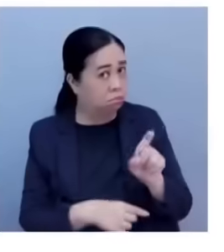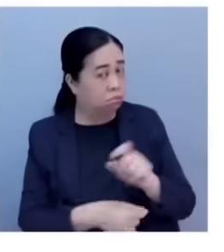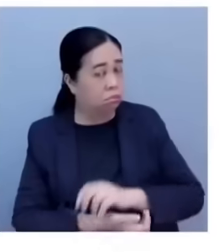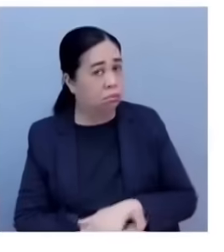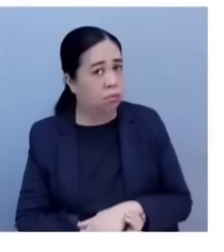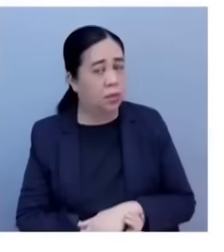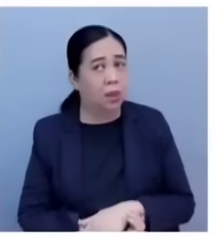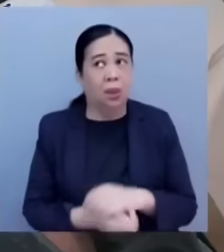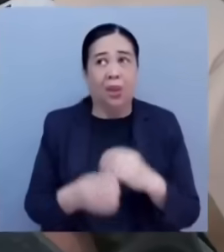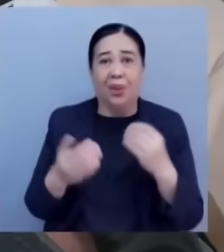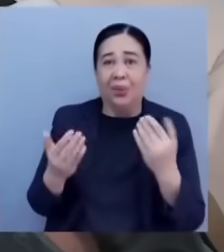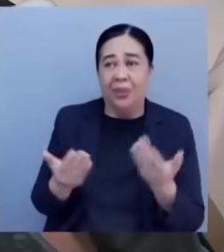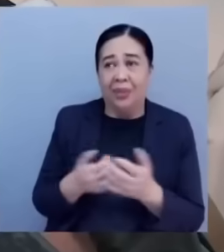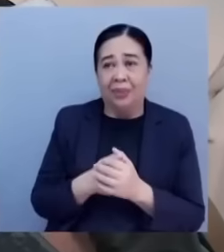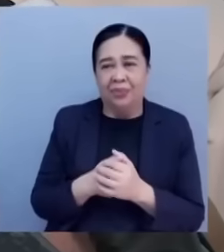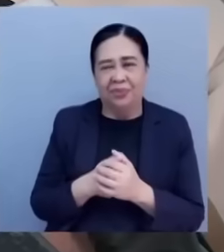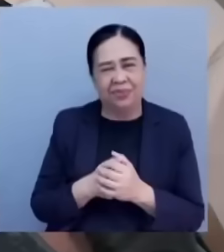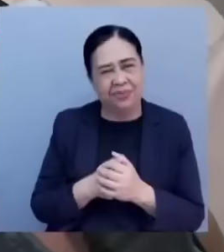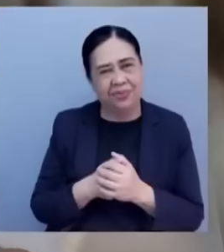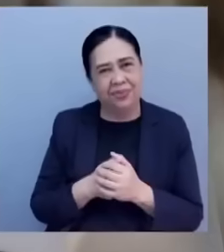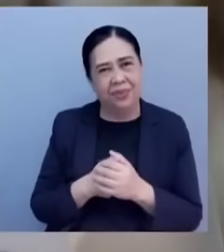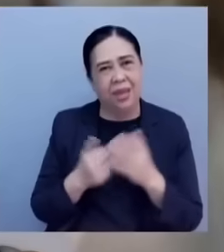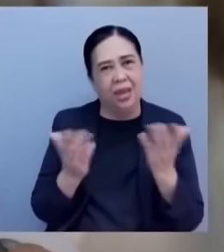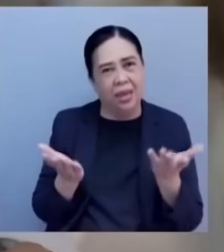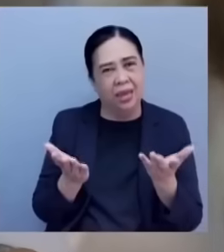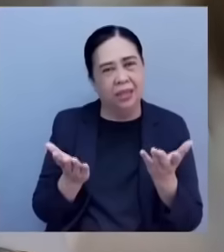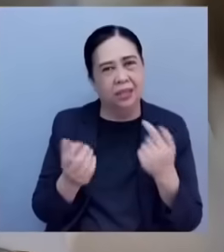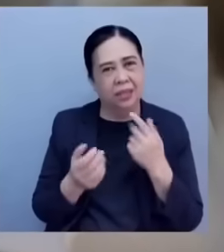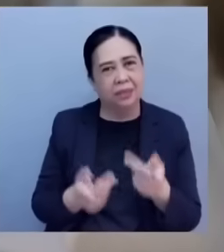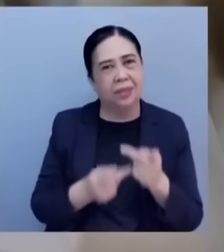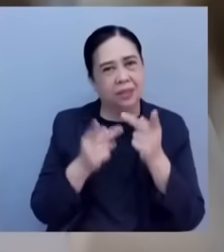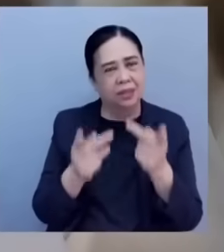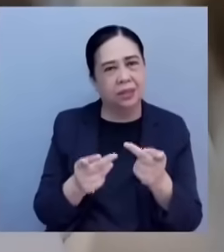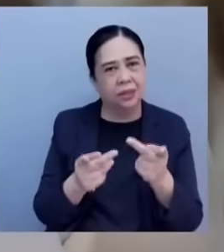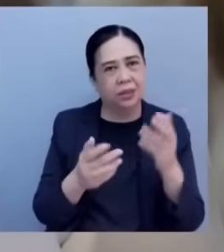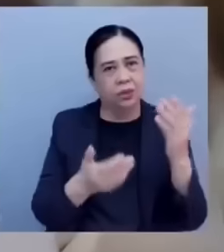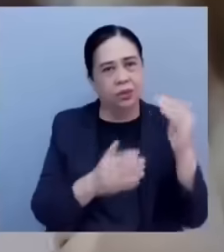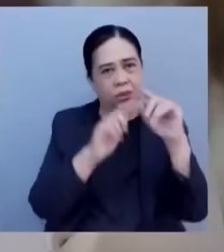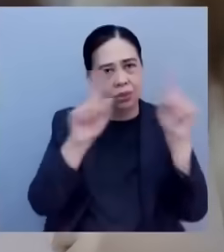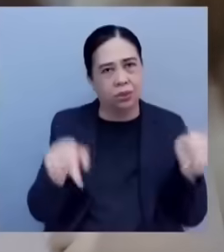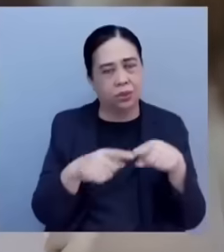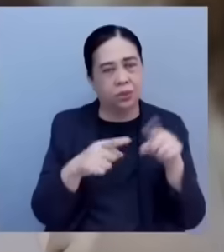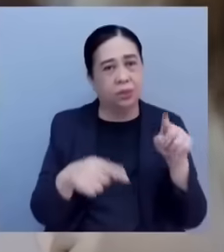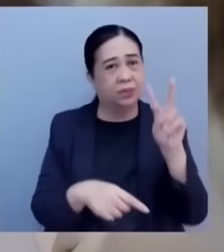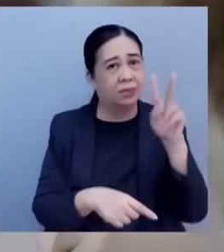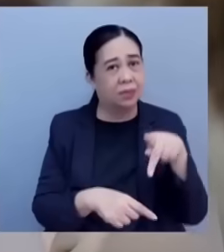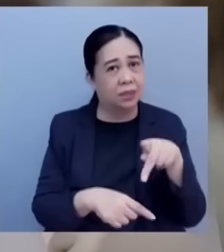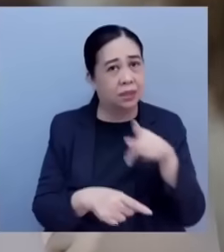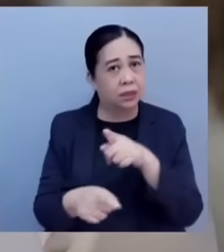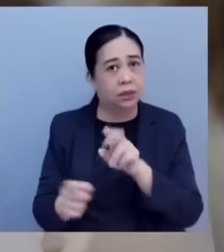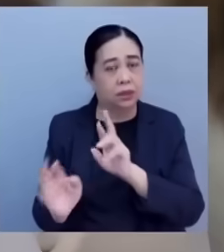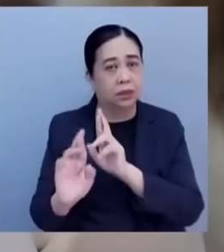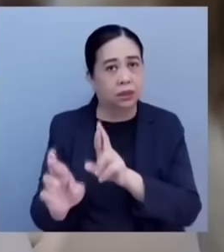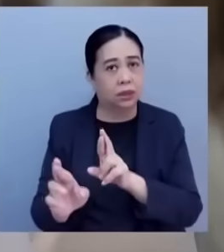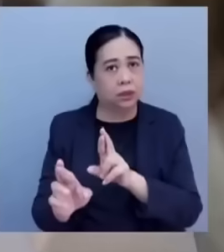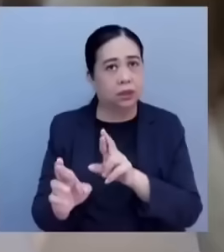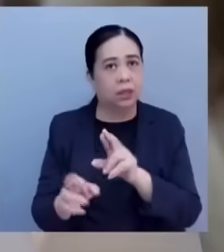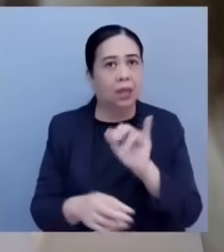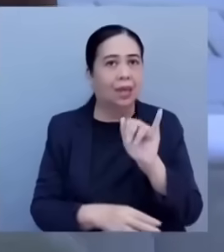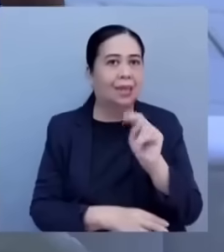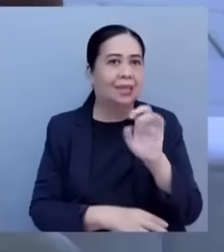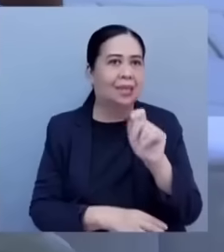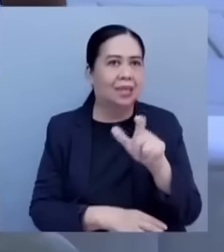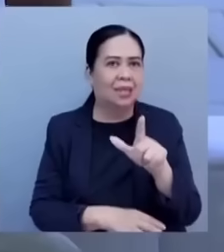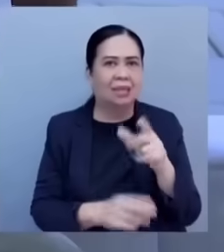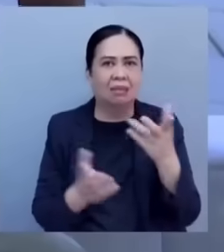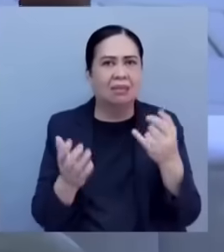Well, it's in the petition, the fact that the Vice President is a respondent is incidental to